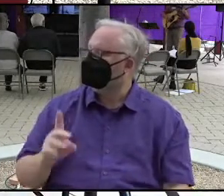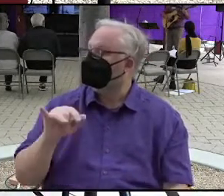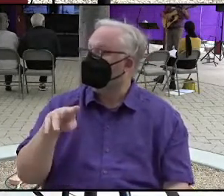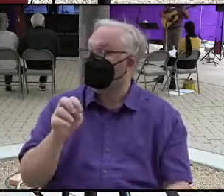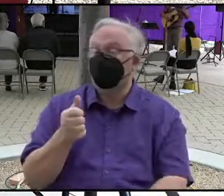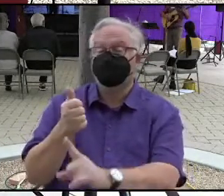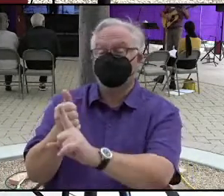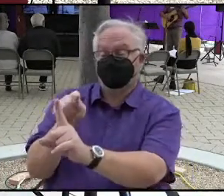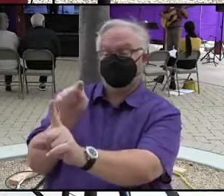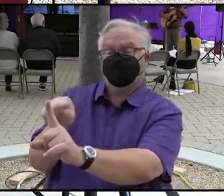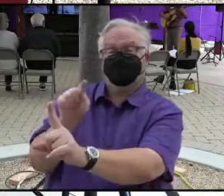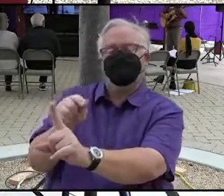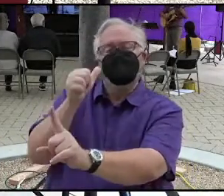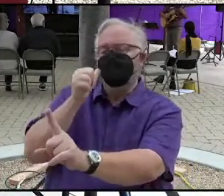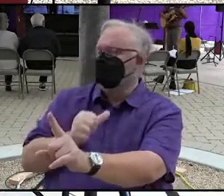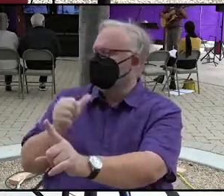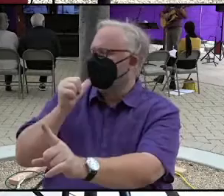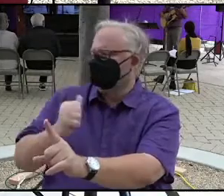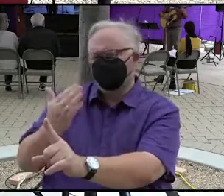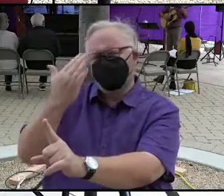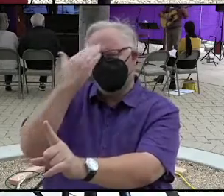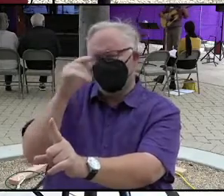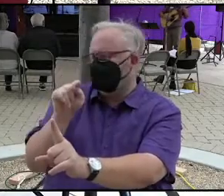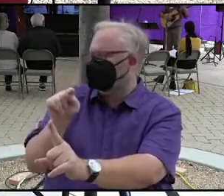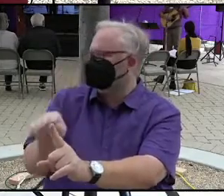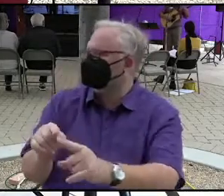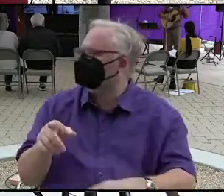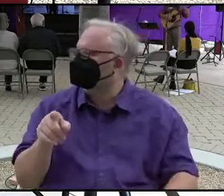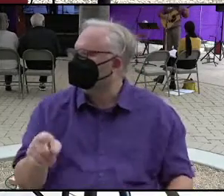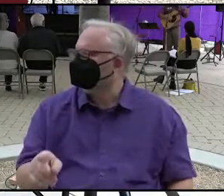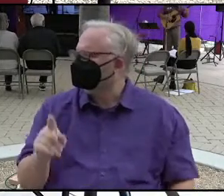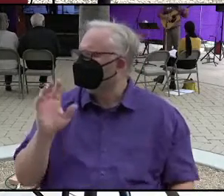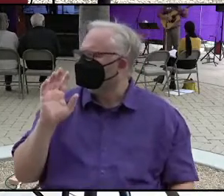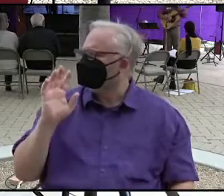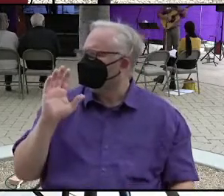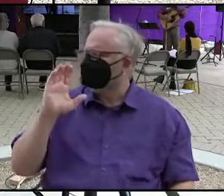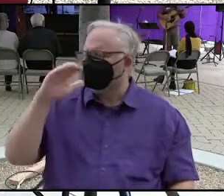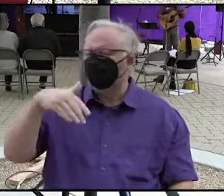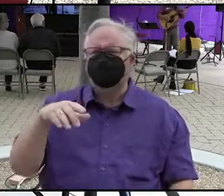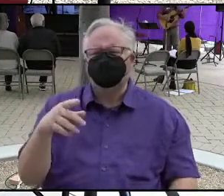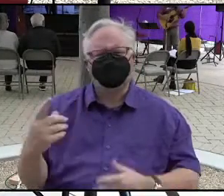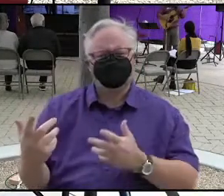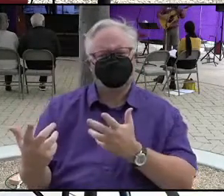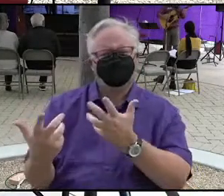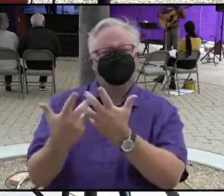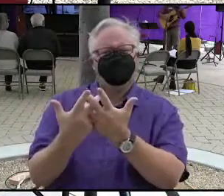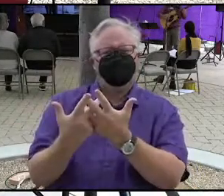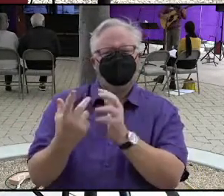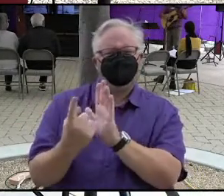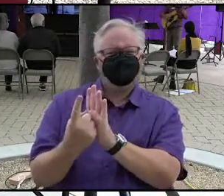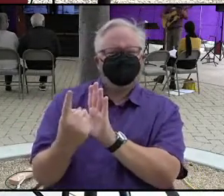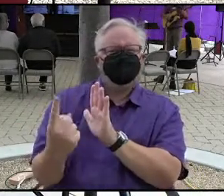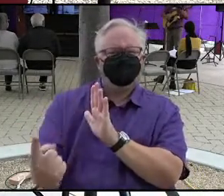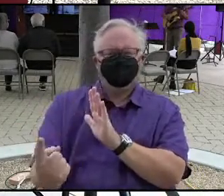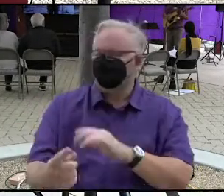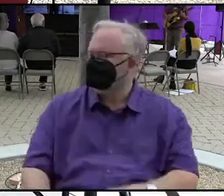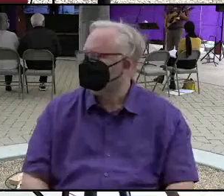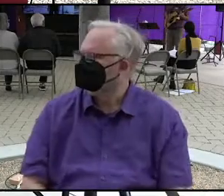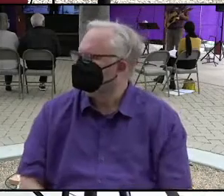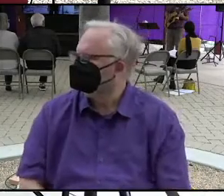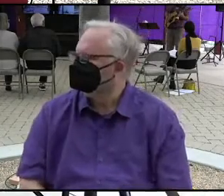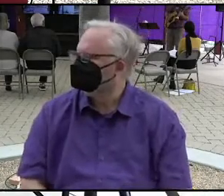Diane is a girl that I know. She's strange, like she doesn't belong.